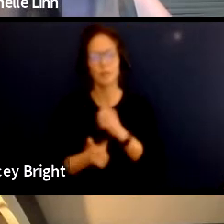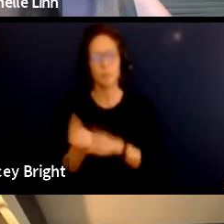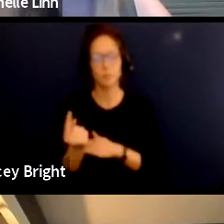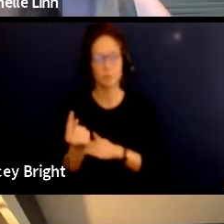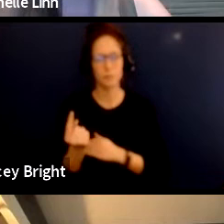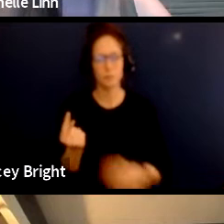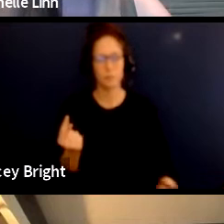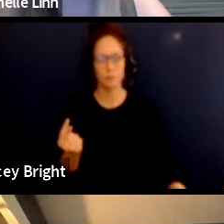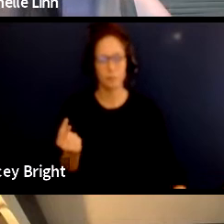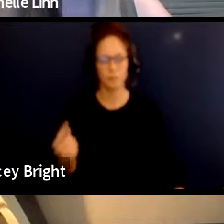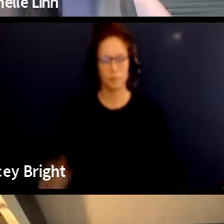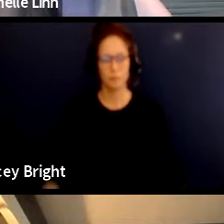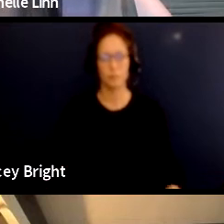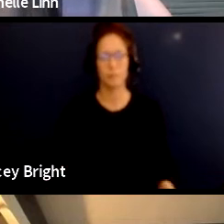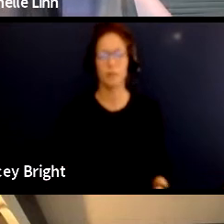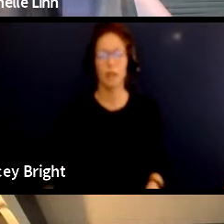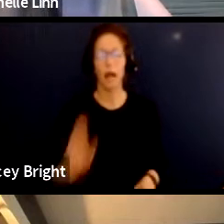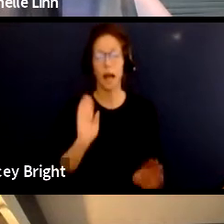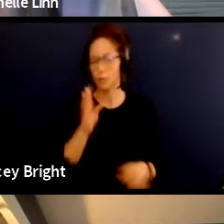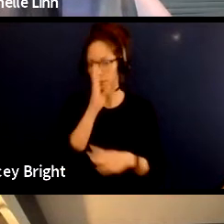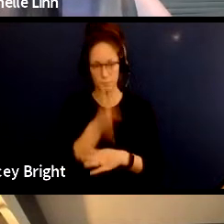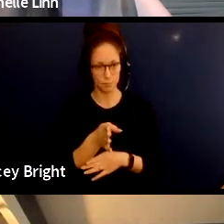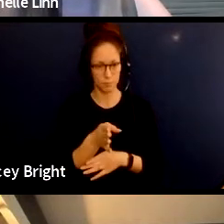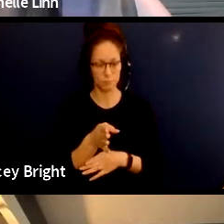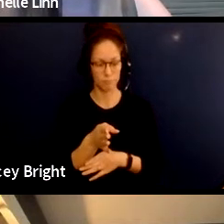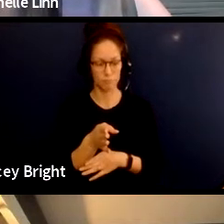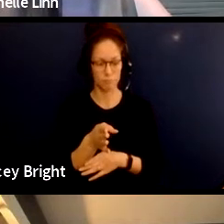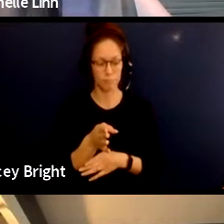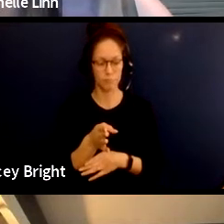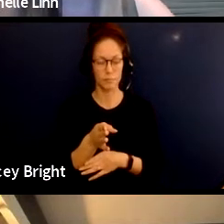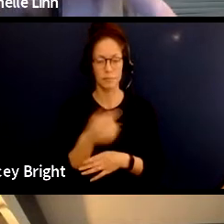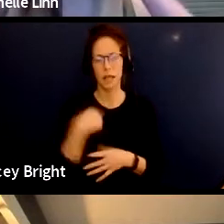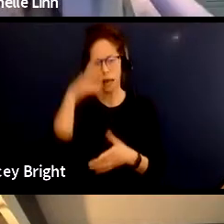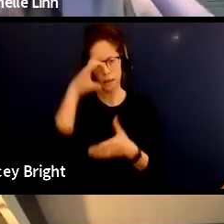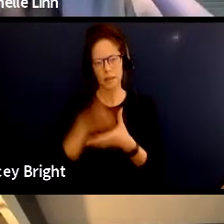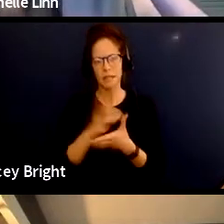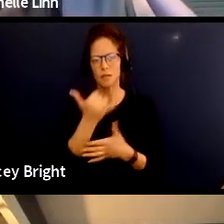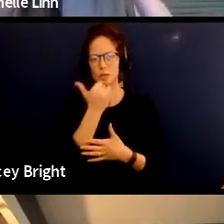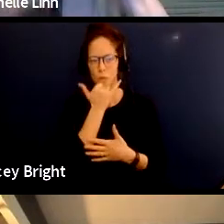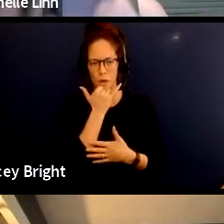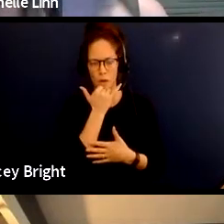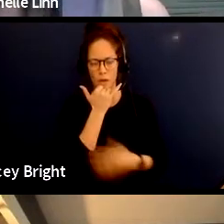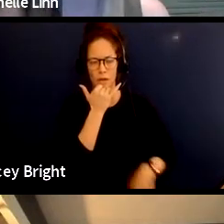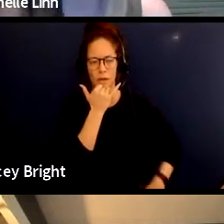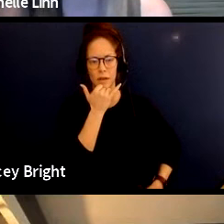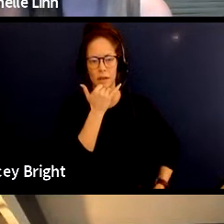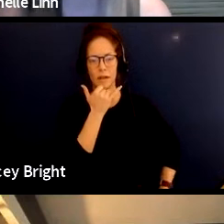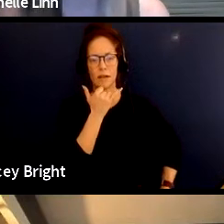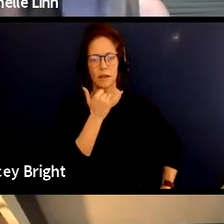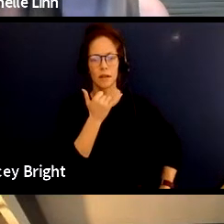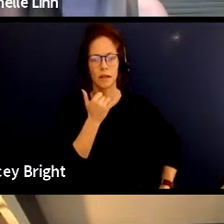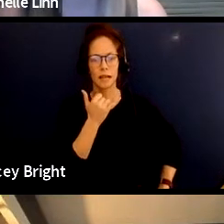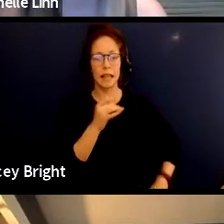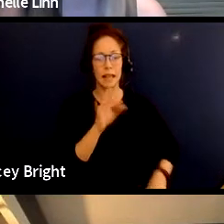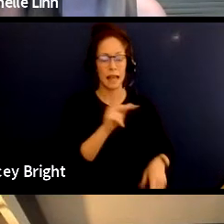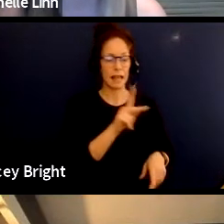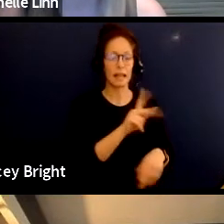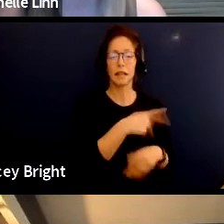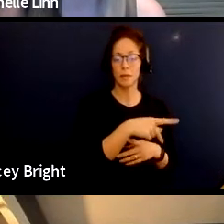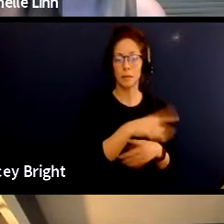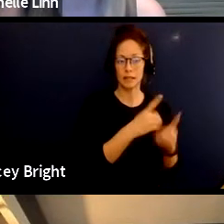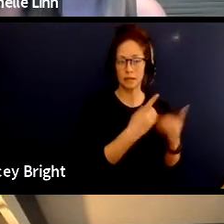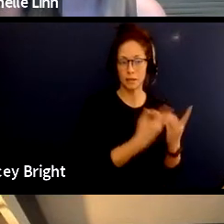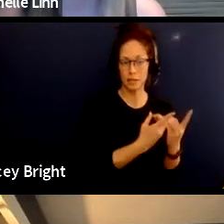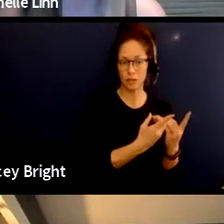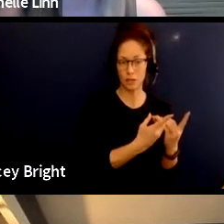superintendent. I'll be short and direct. I believe it is wrong that the Pasco School District and Benton Franklin Health District are